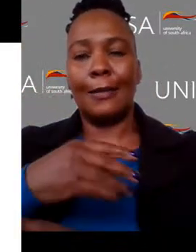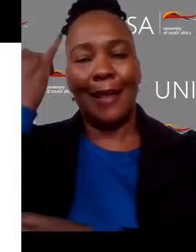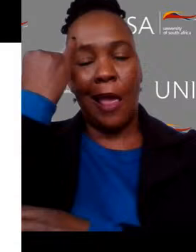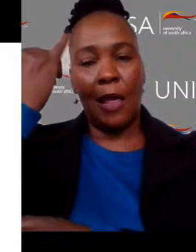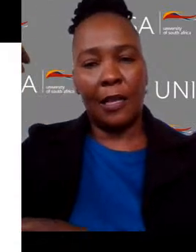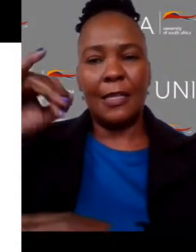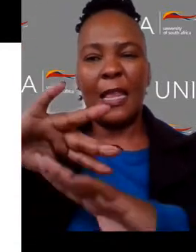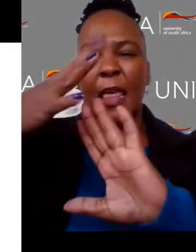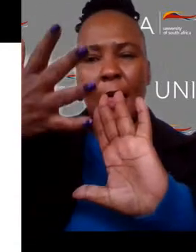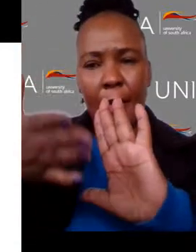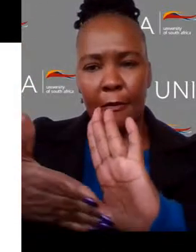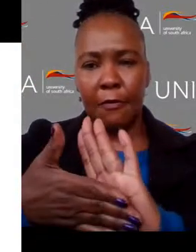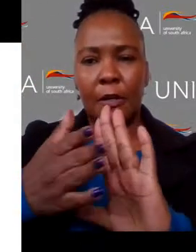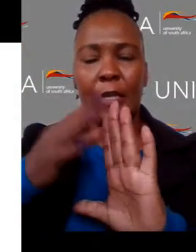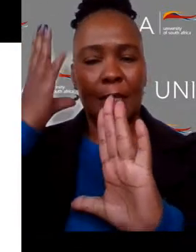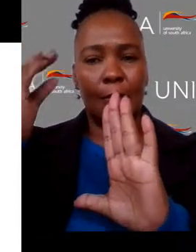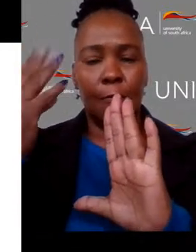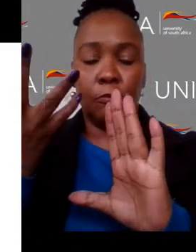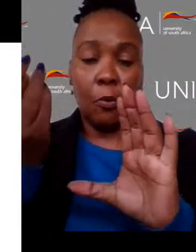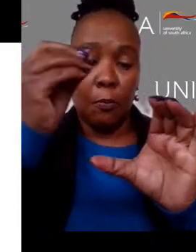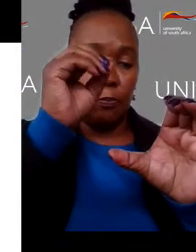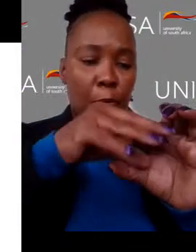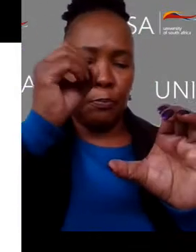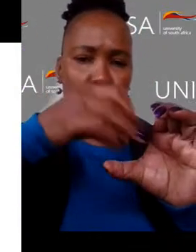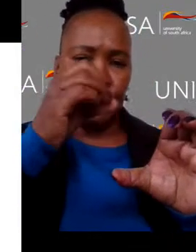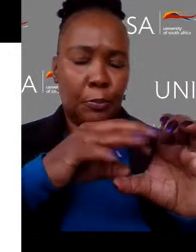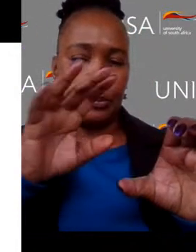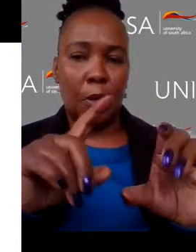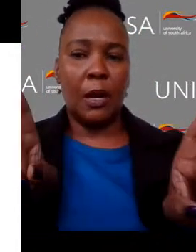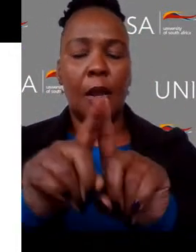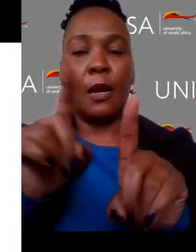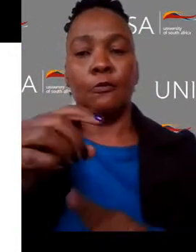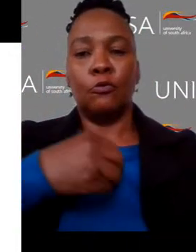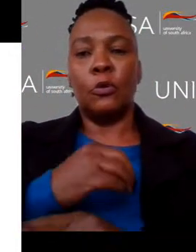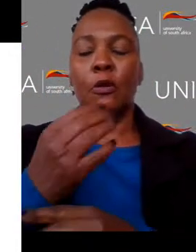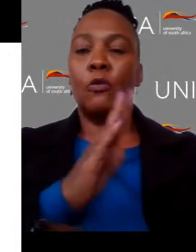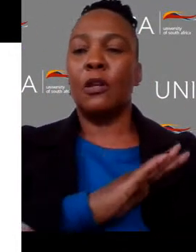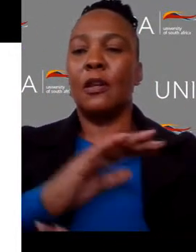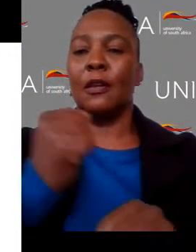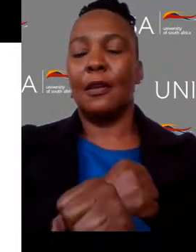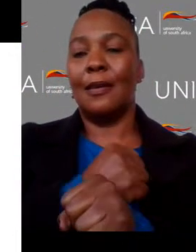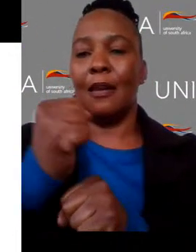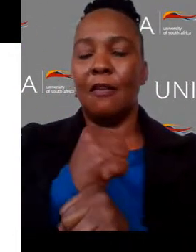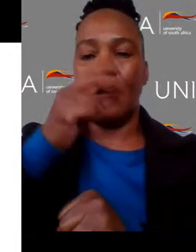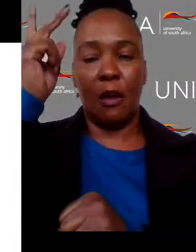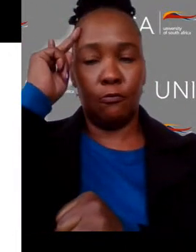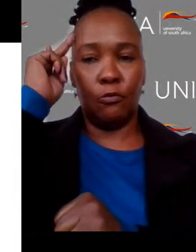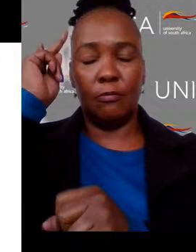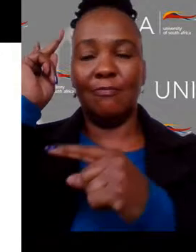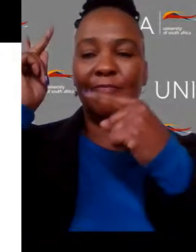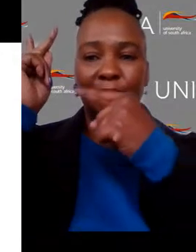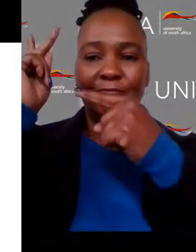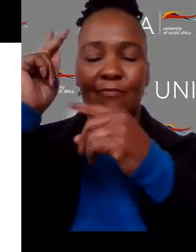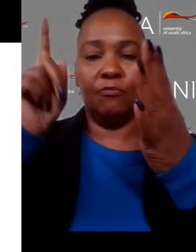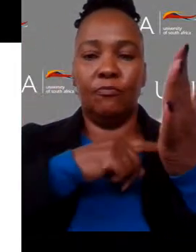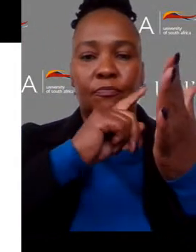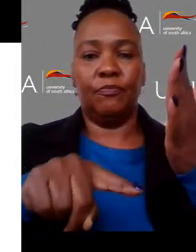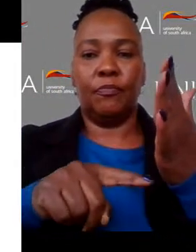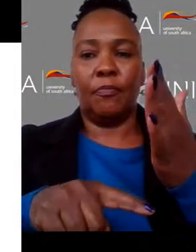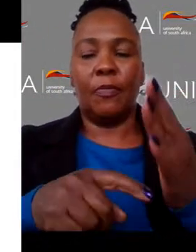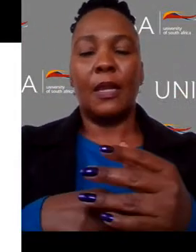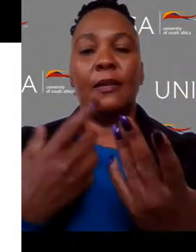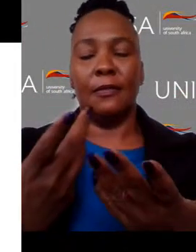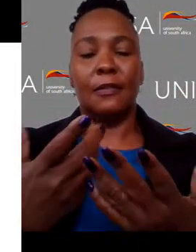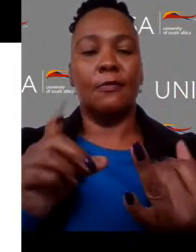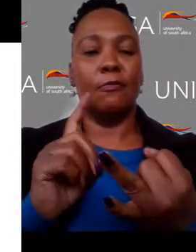their expressions as your own, and you don't acknowledge it. Then we have cheating. That's where you might